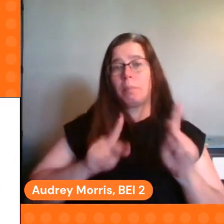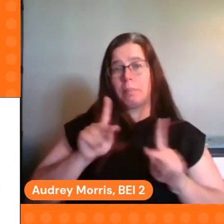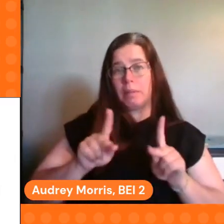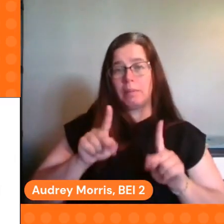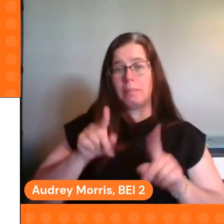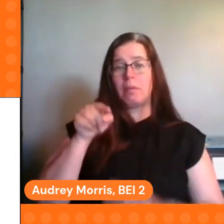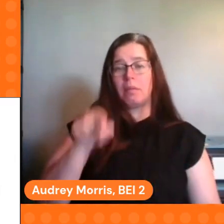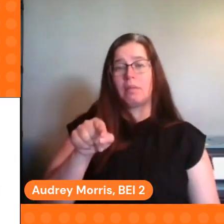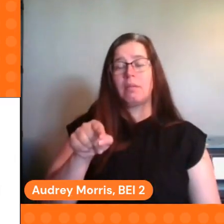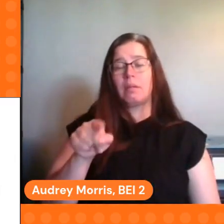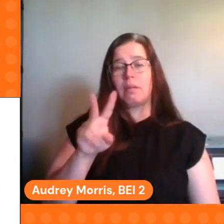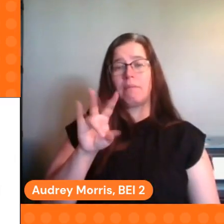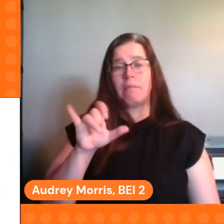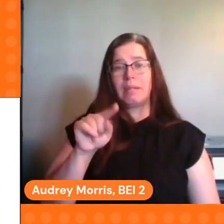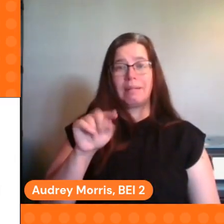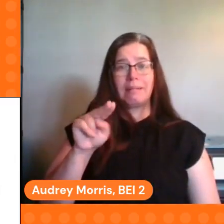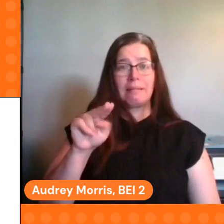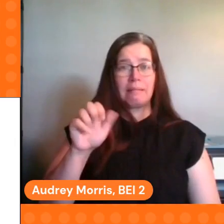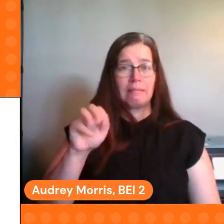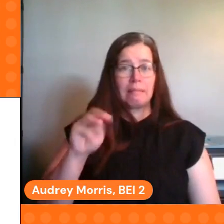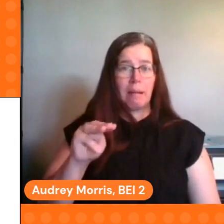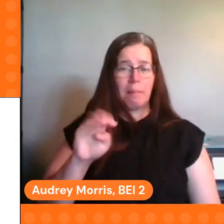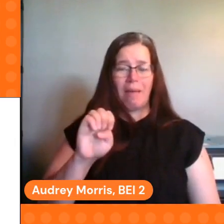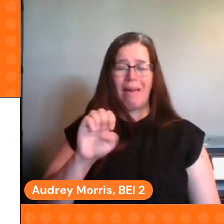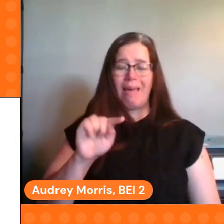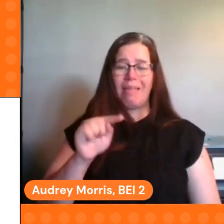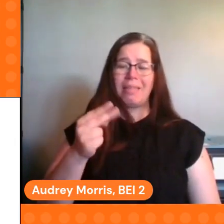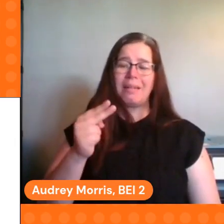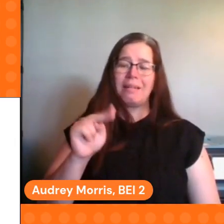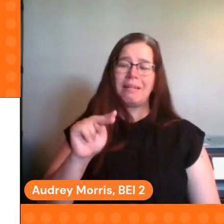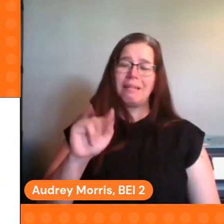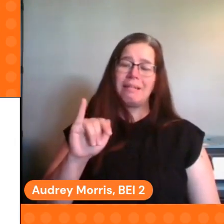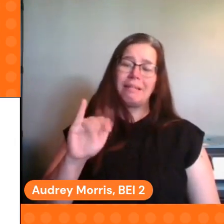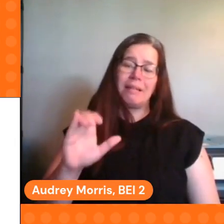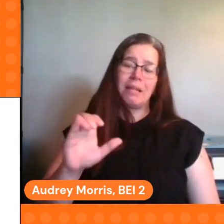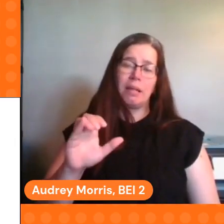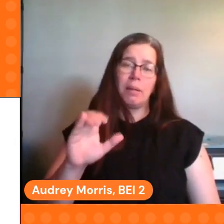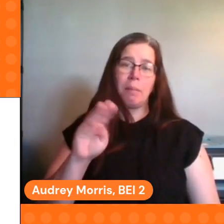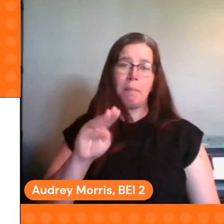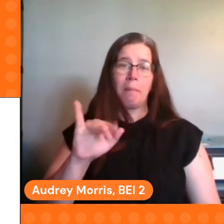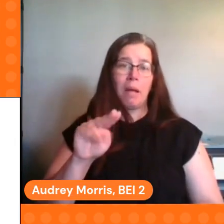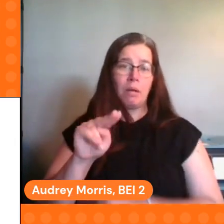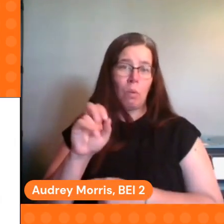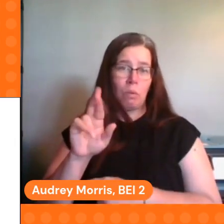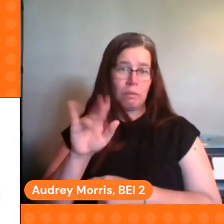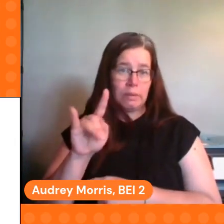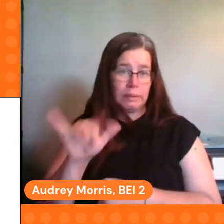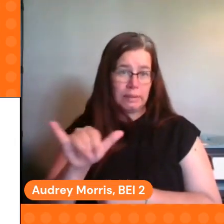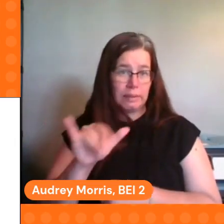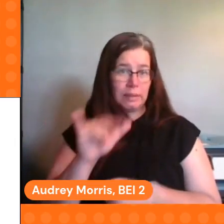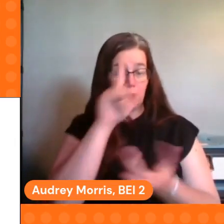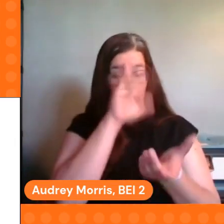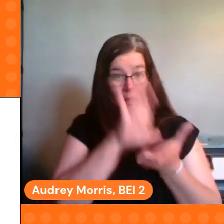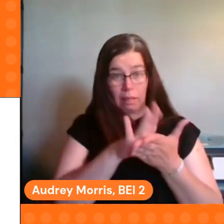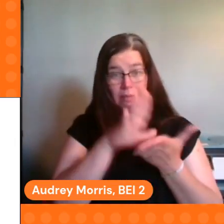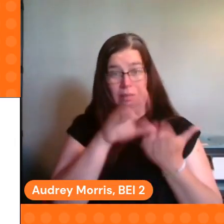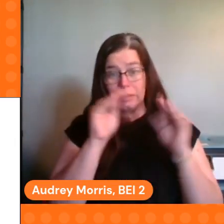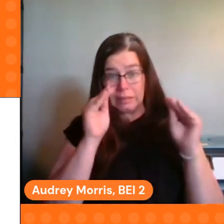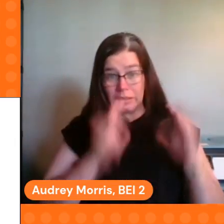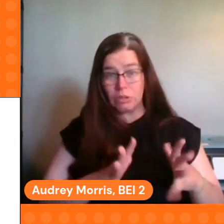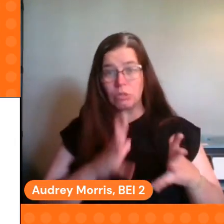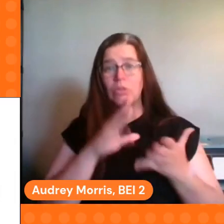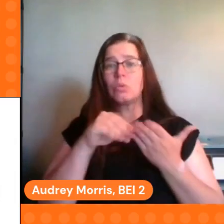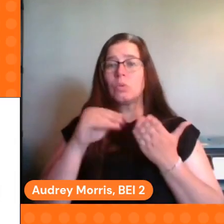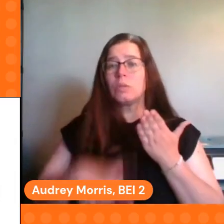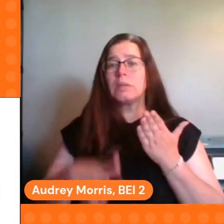are ethnic minority. So we believe that if the teachers and students in Điện Biên, the most difficult province